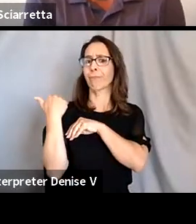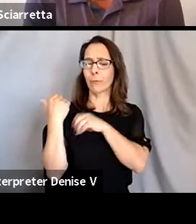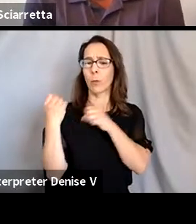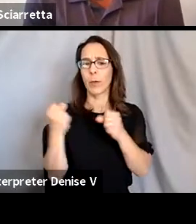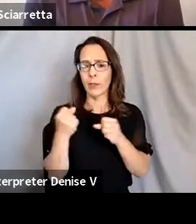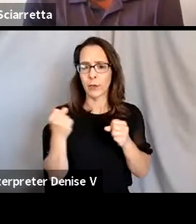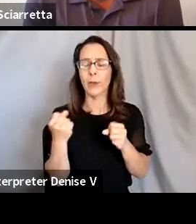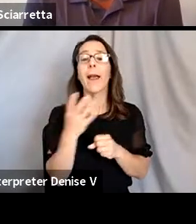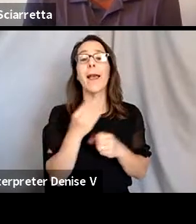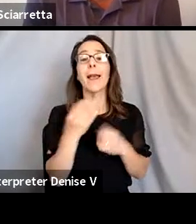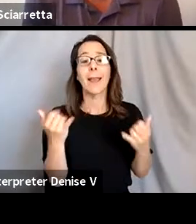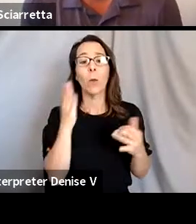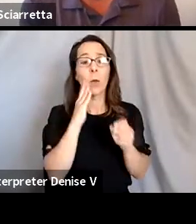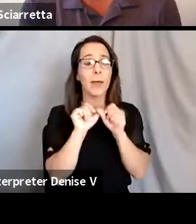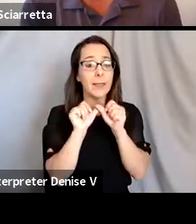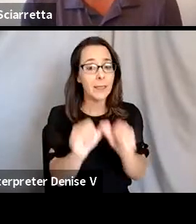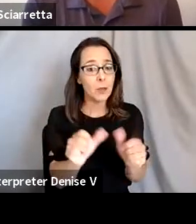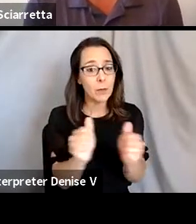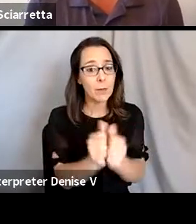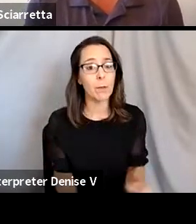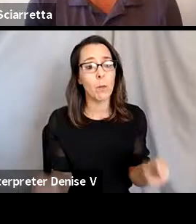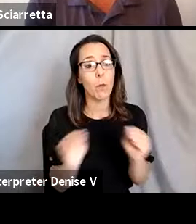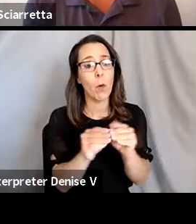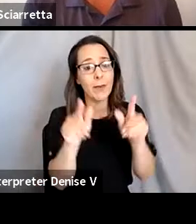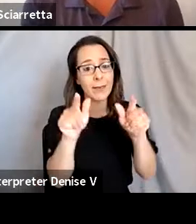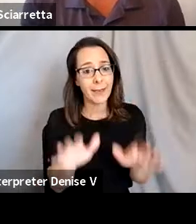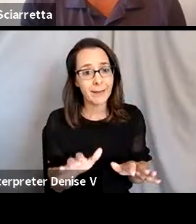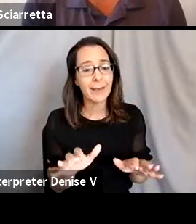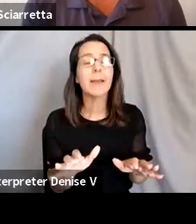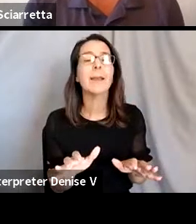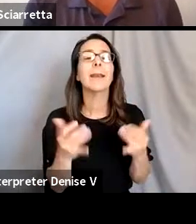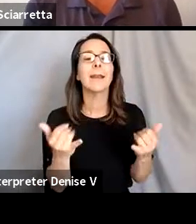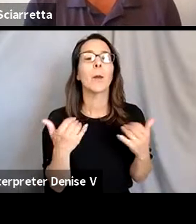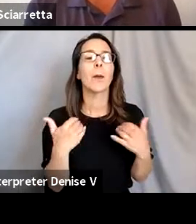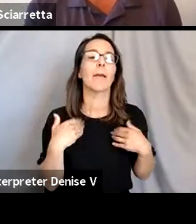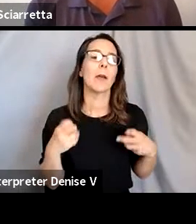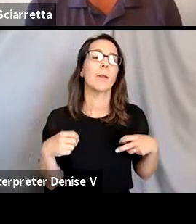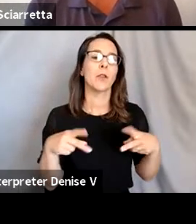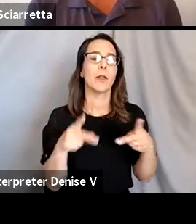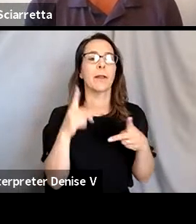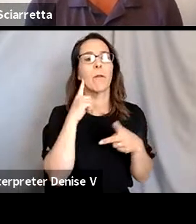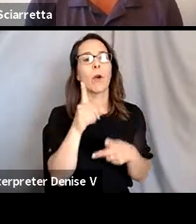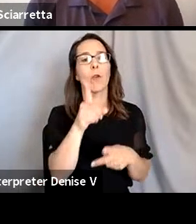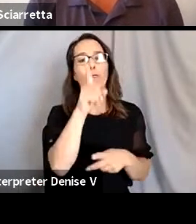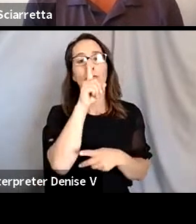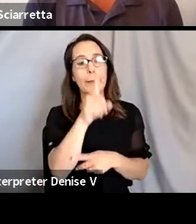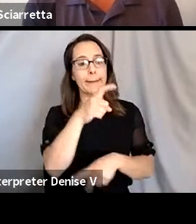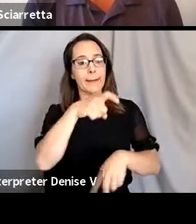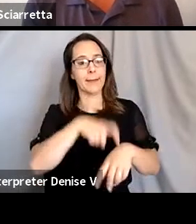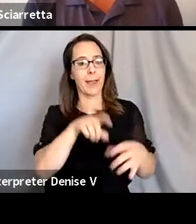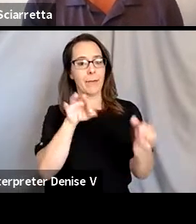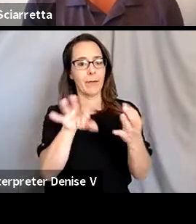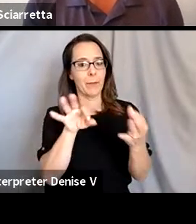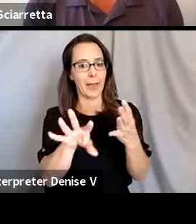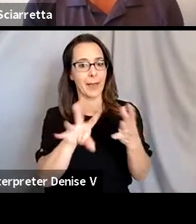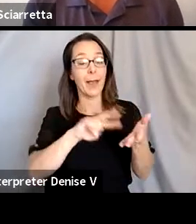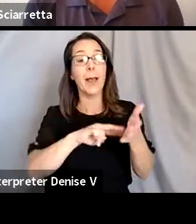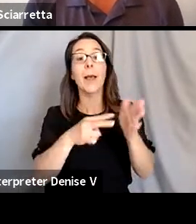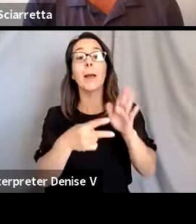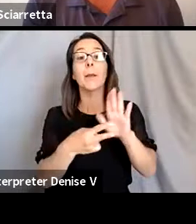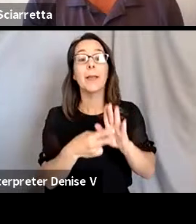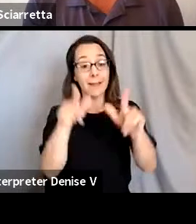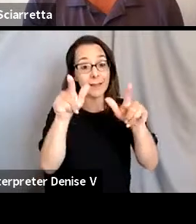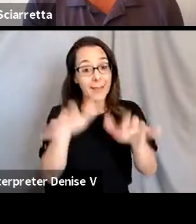with MAP testing, it also gives us the opportunity to have real-time feedback. So our kids don't have to wait 3 or 4